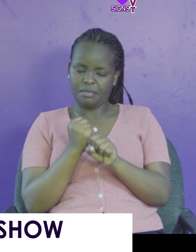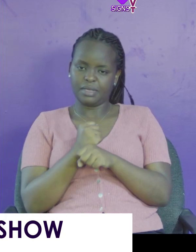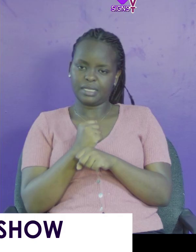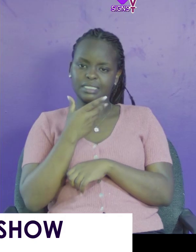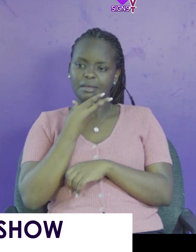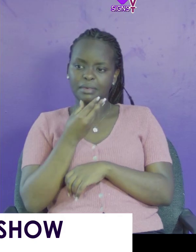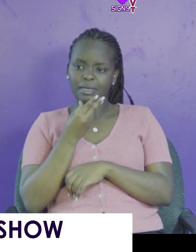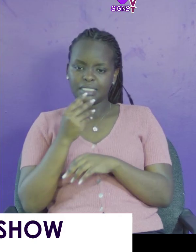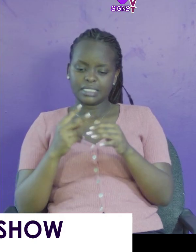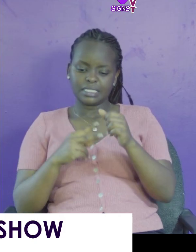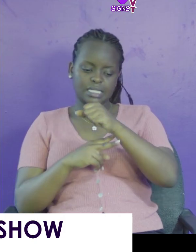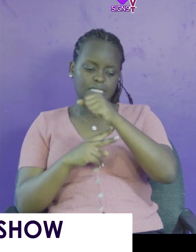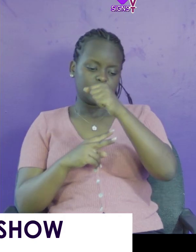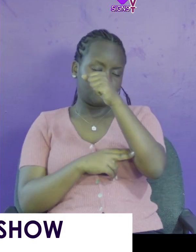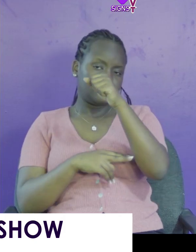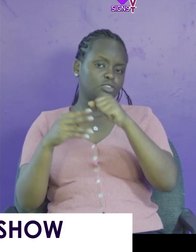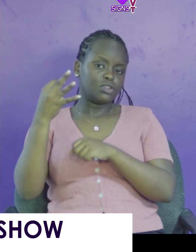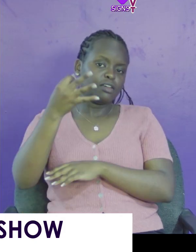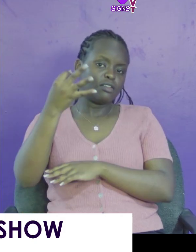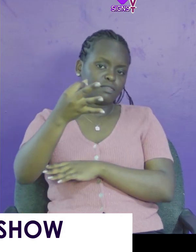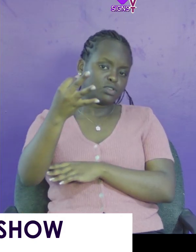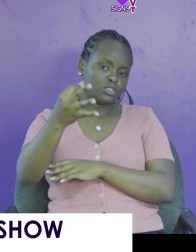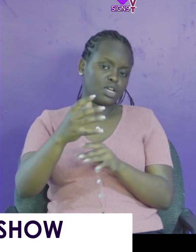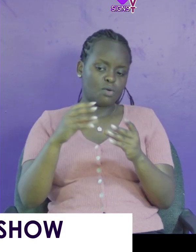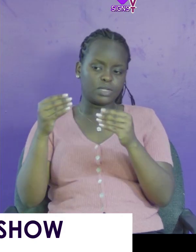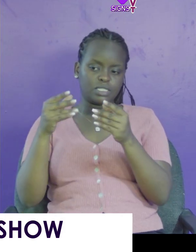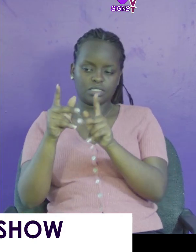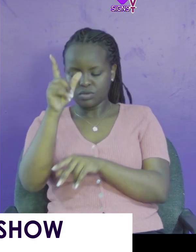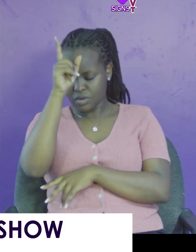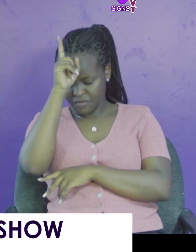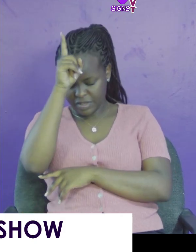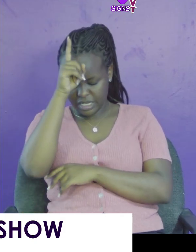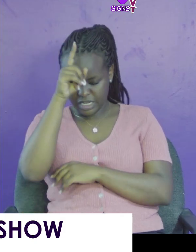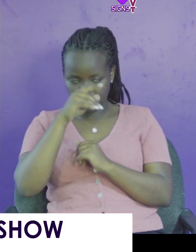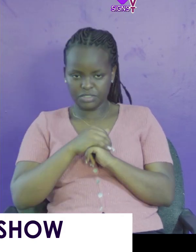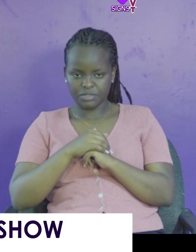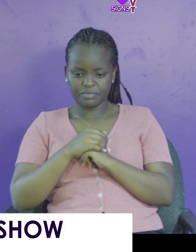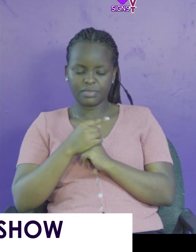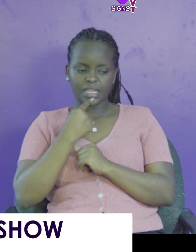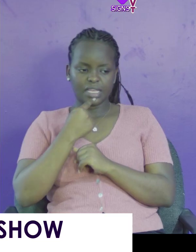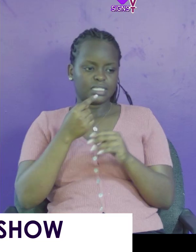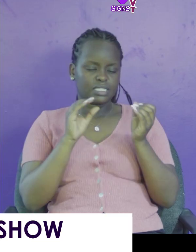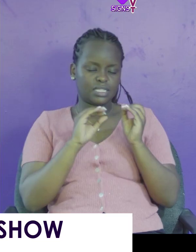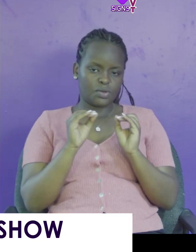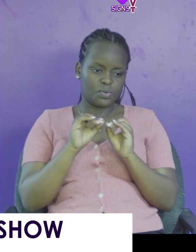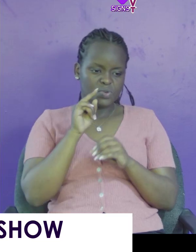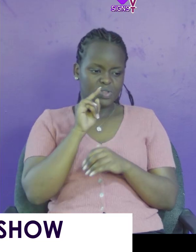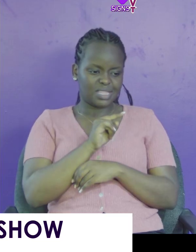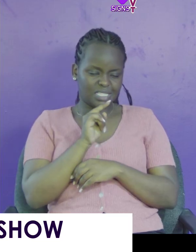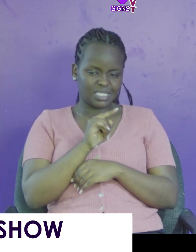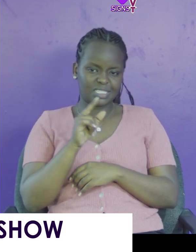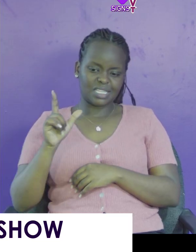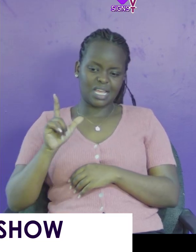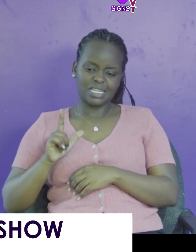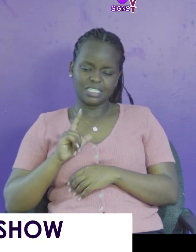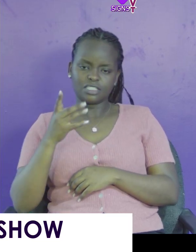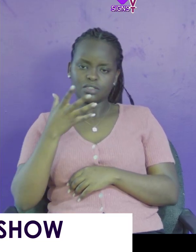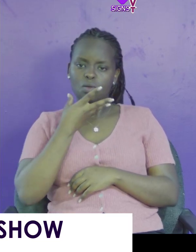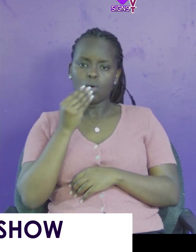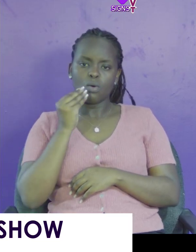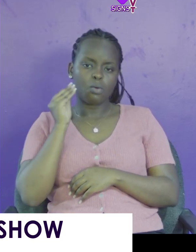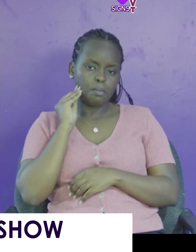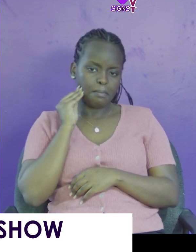into the future. If you went into a village, Yes. you will not say this is a lady's home.